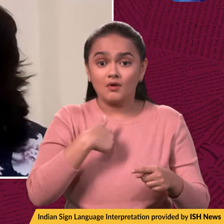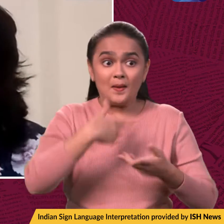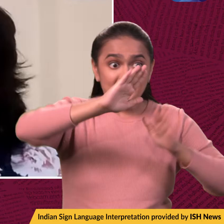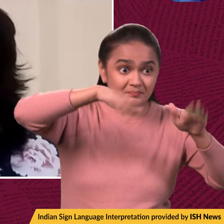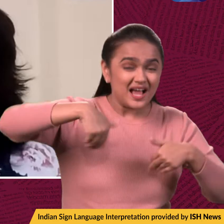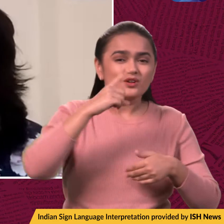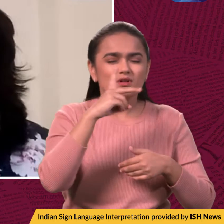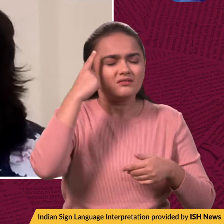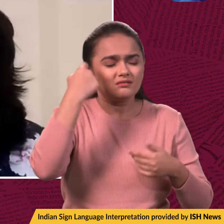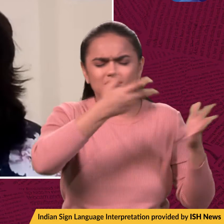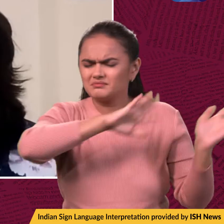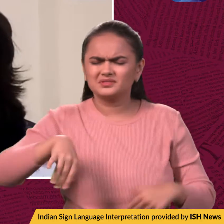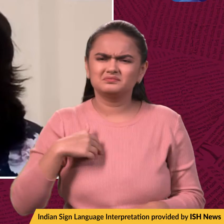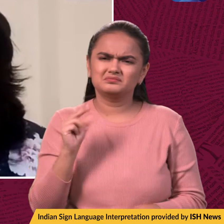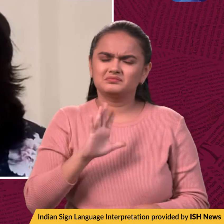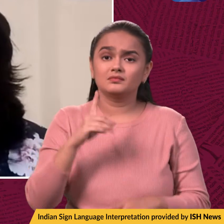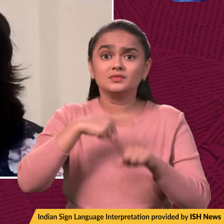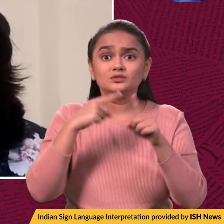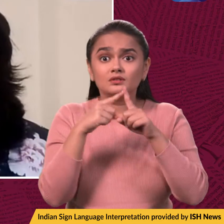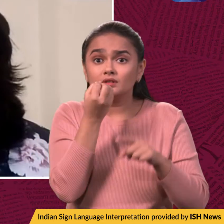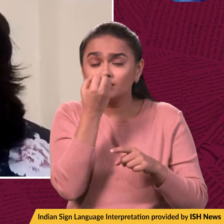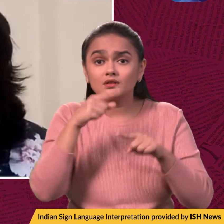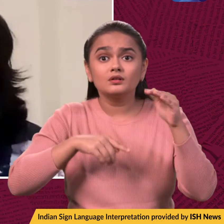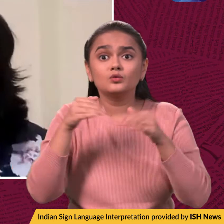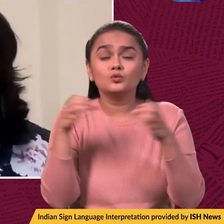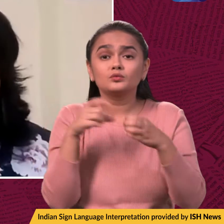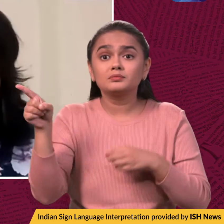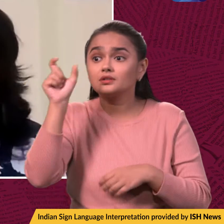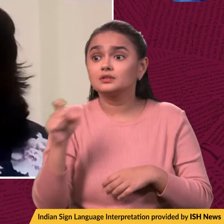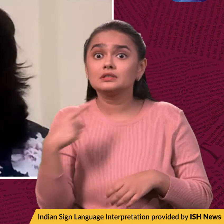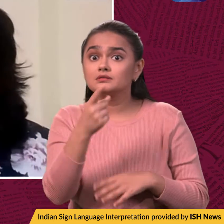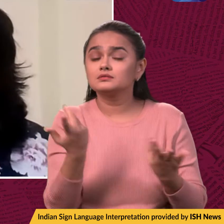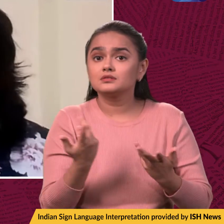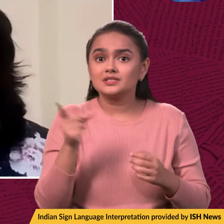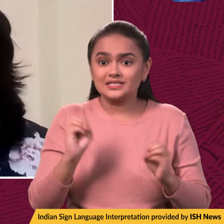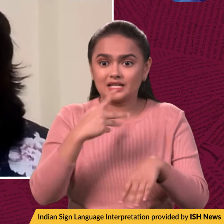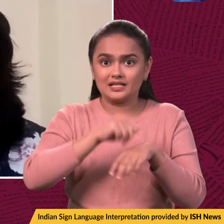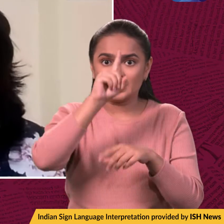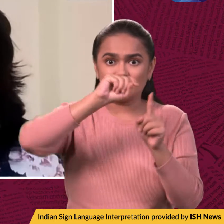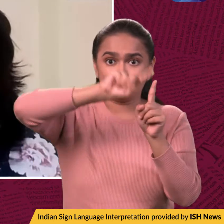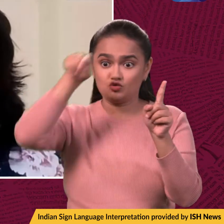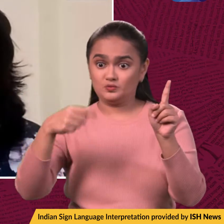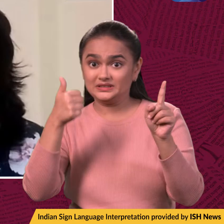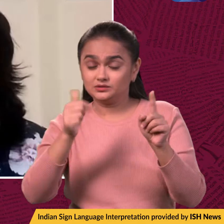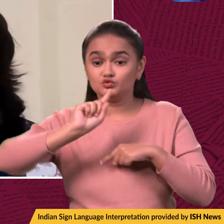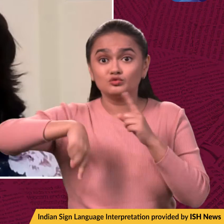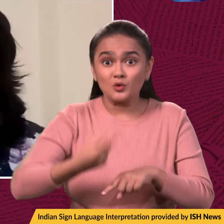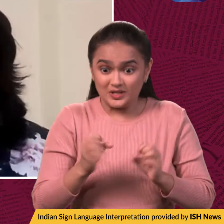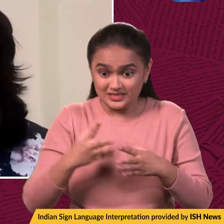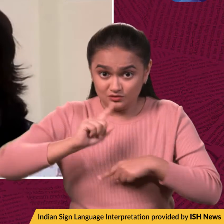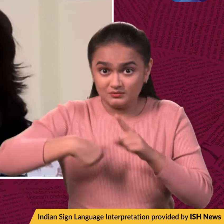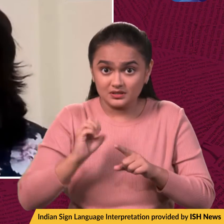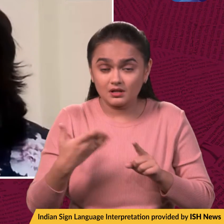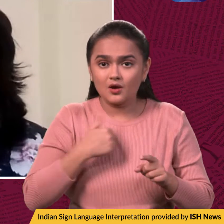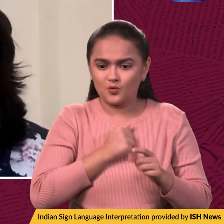considering, end quote. Now, Trinamool Congress leader Derek O'Brien said, and I quote, starting 10 a.m. to 6 p.m. from